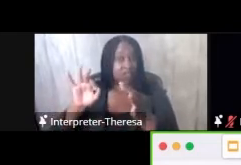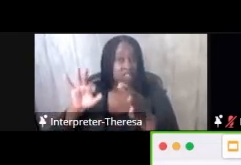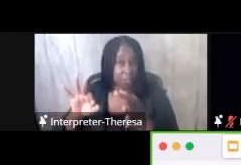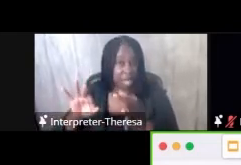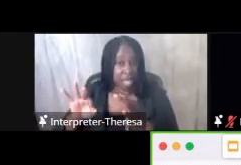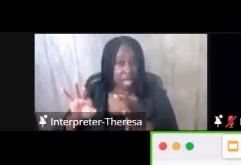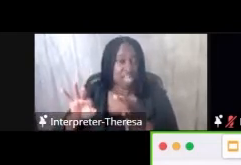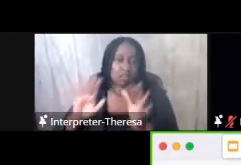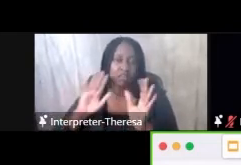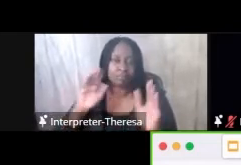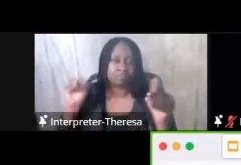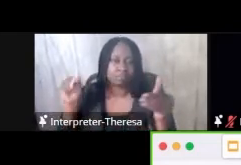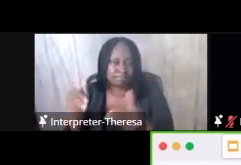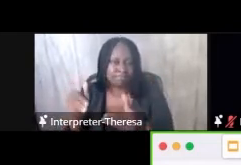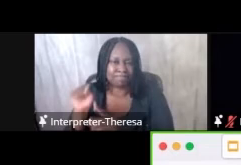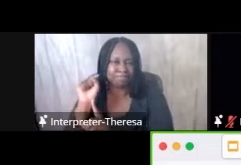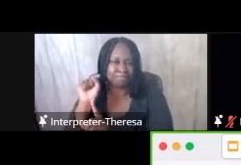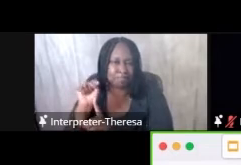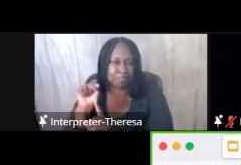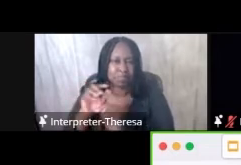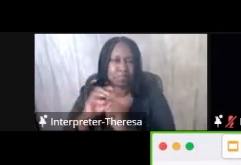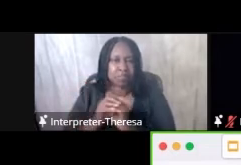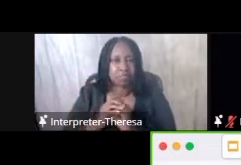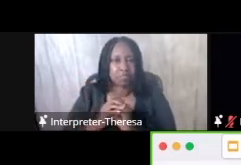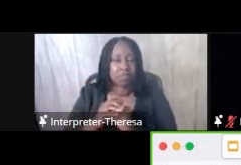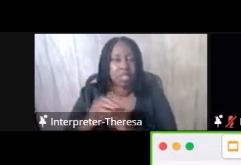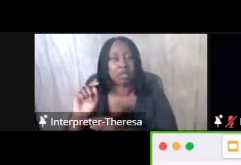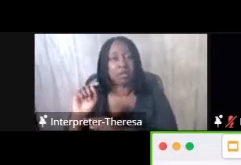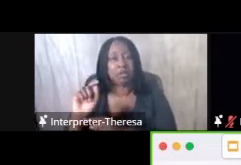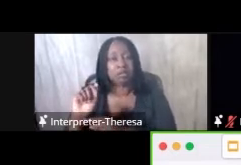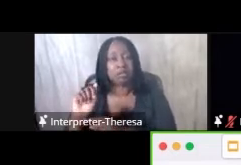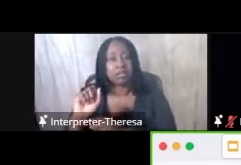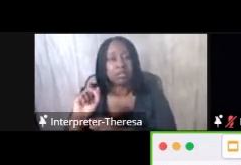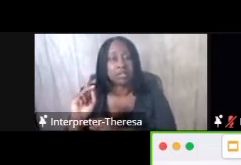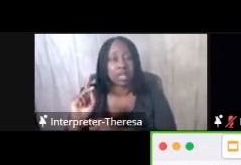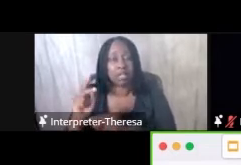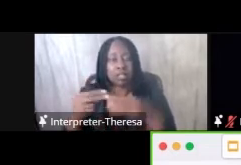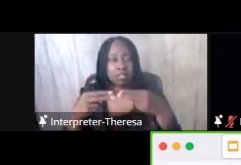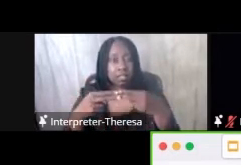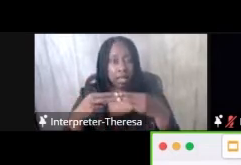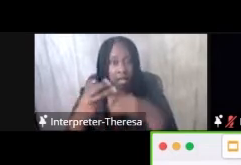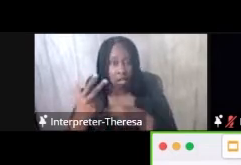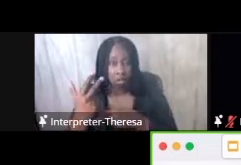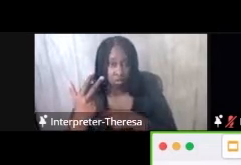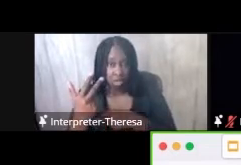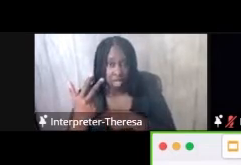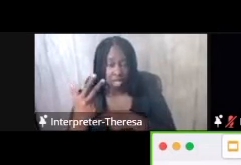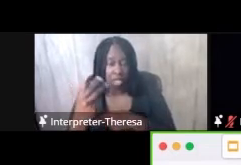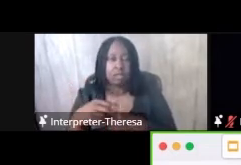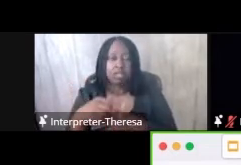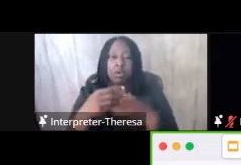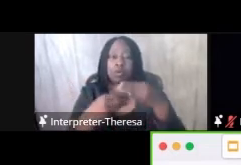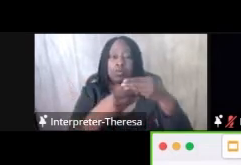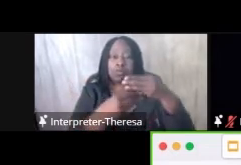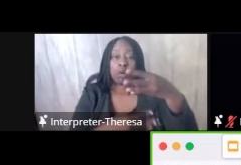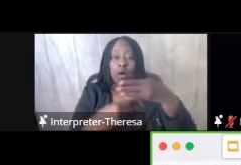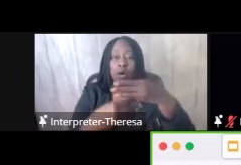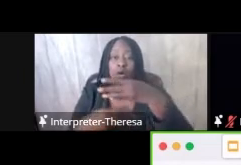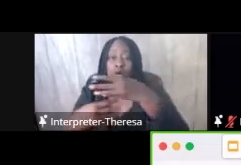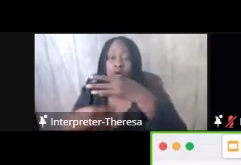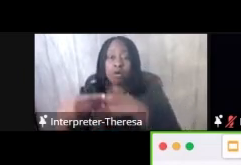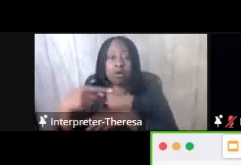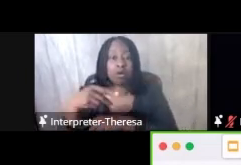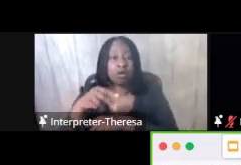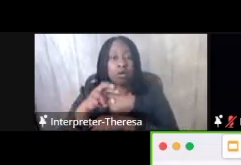Okay, so just to clarify, the tasks are here on slide 3. The goal is to finalize these profiles so they can be handed off to